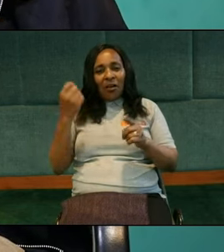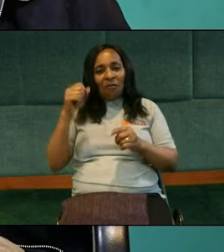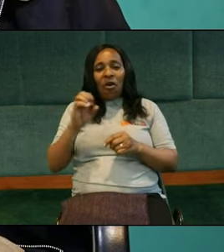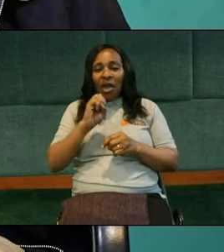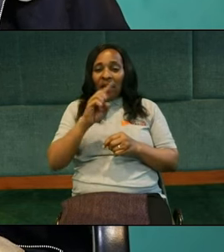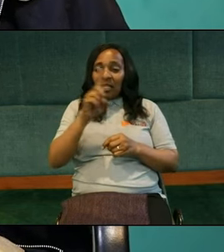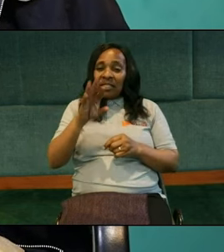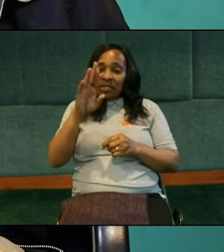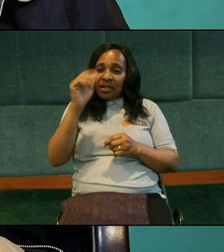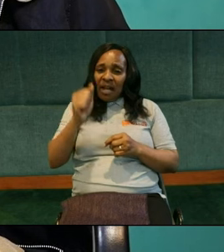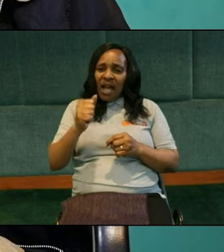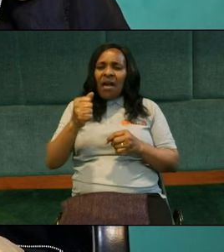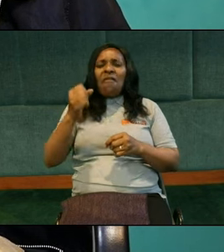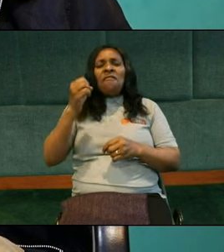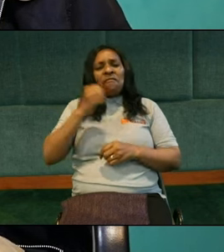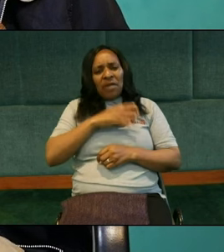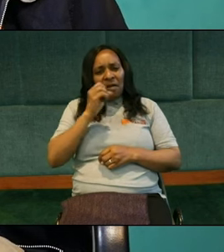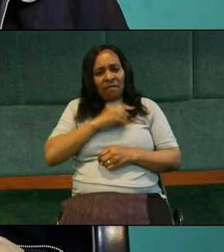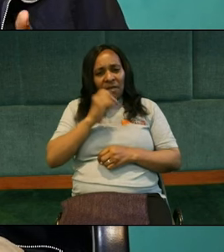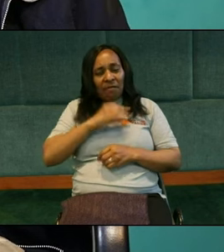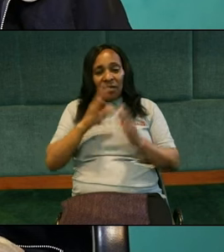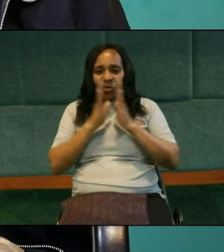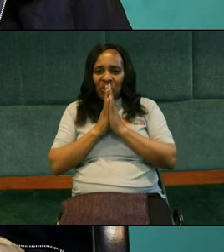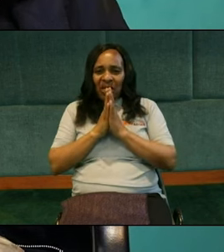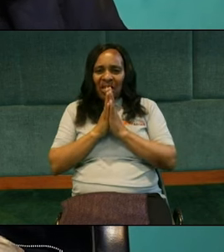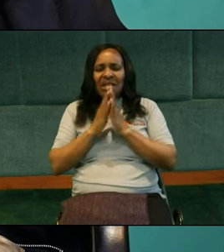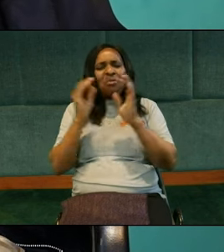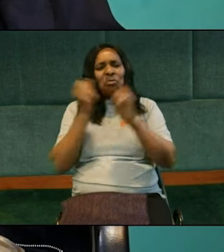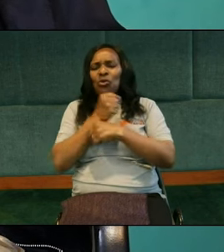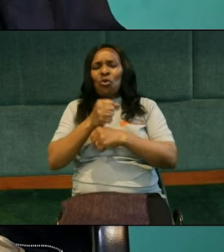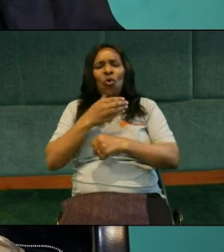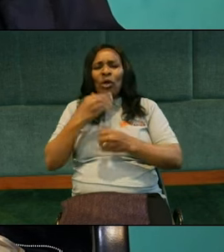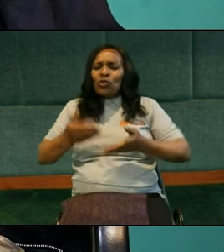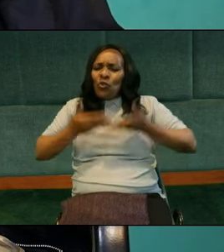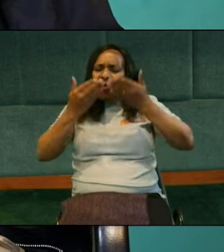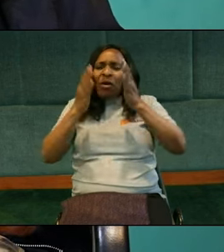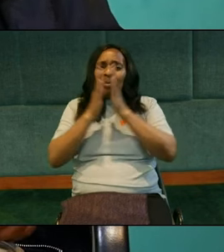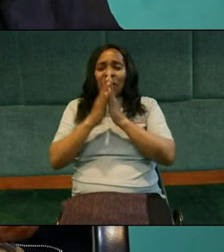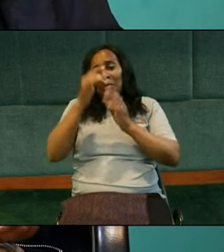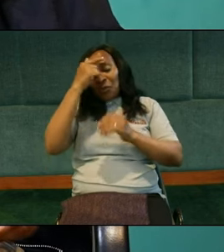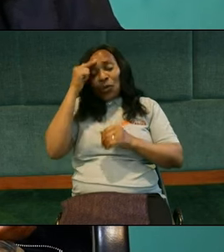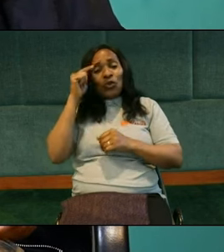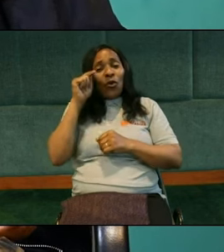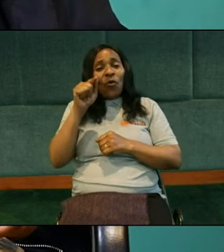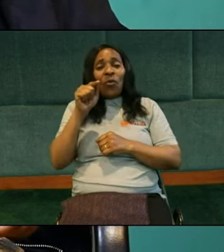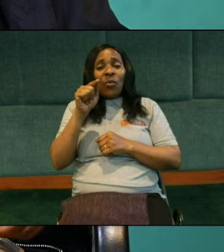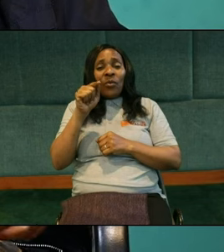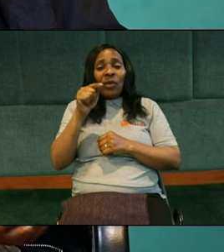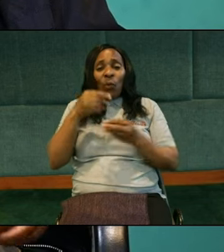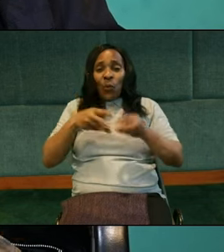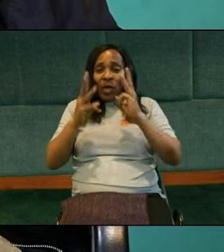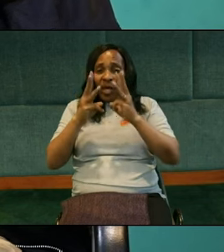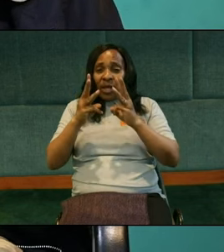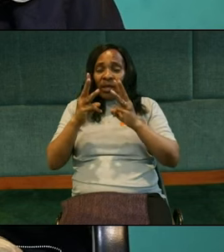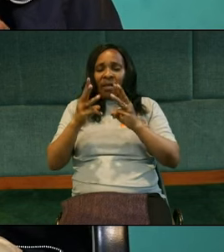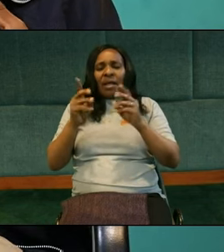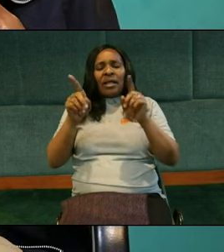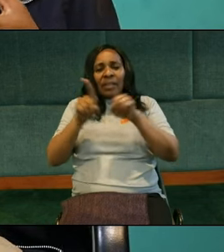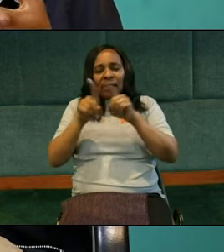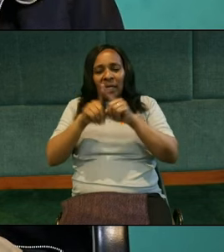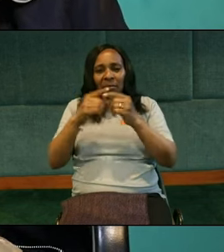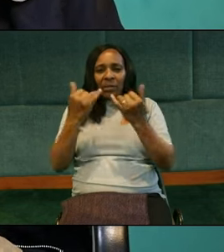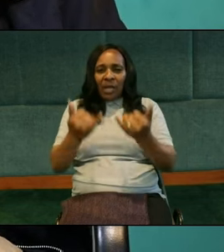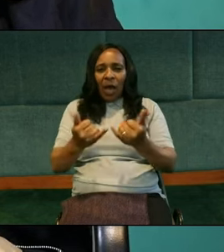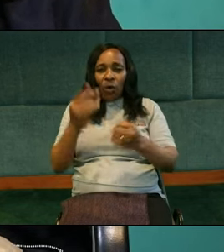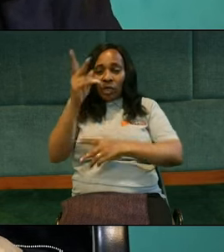was afraid to pray. He didn't even want to offer a prayer because of the way they had sinned. And the flashlight and